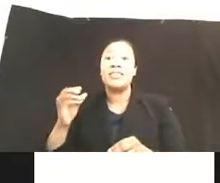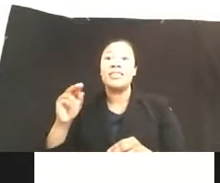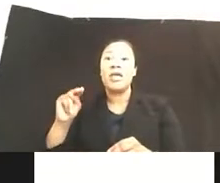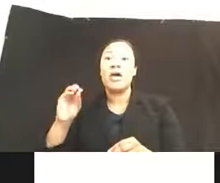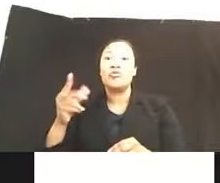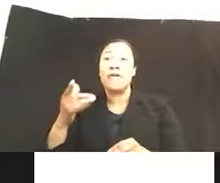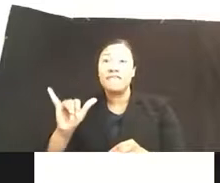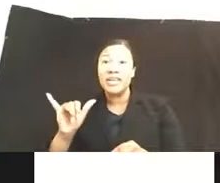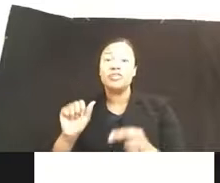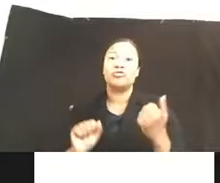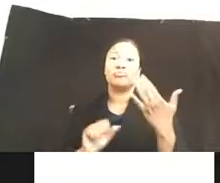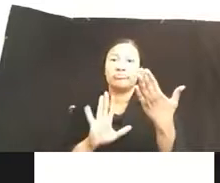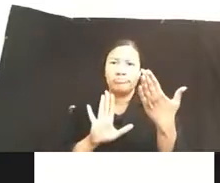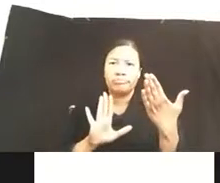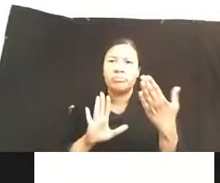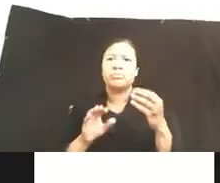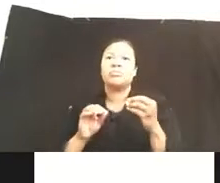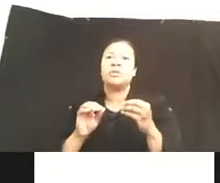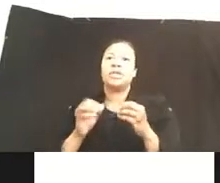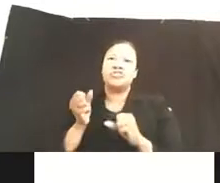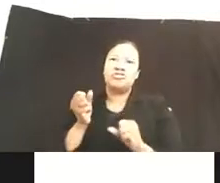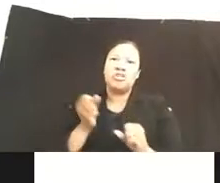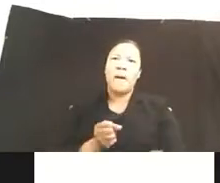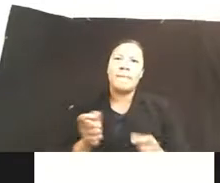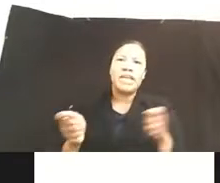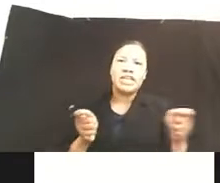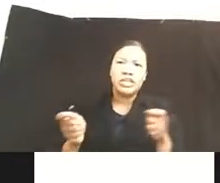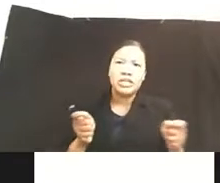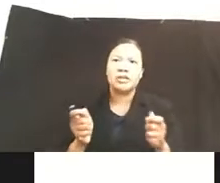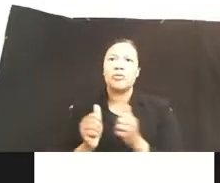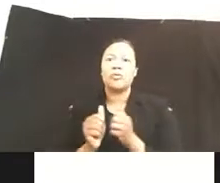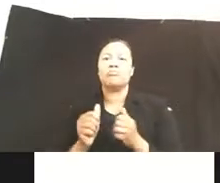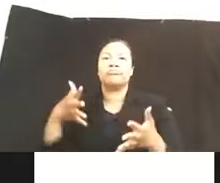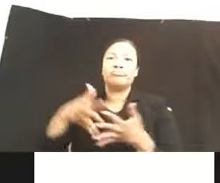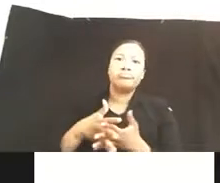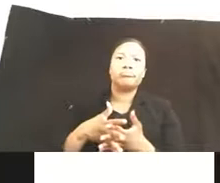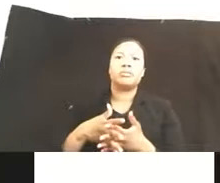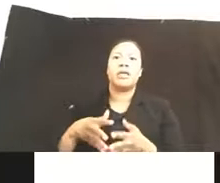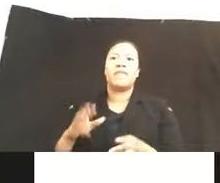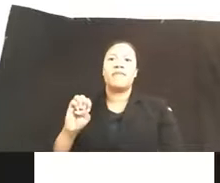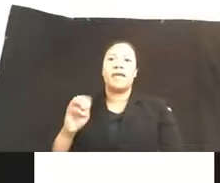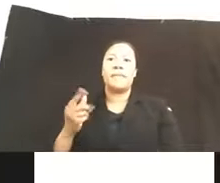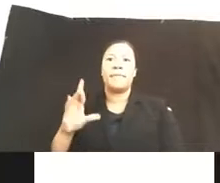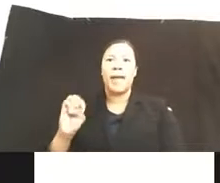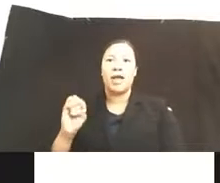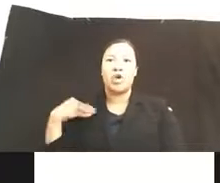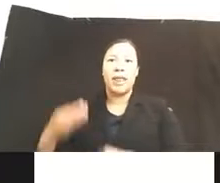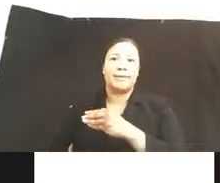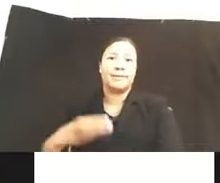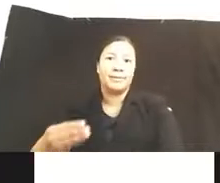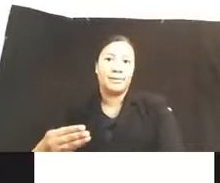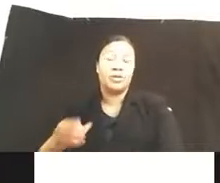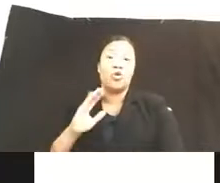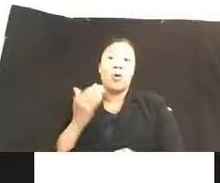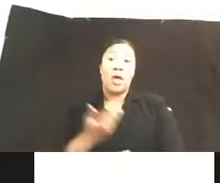of domination rooted in contemporary iterations and legacies of empire. With the breadth of our disciplinary